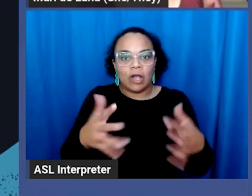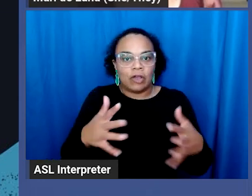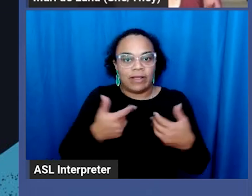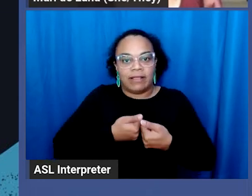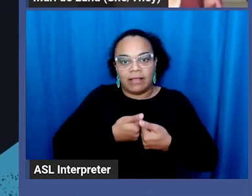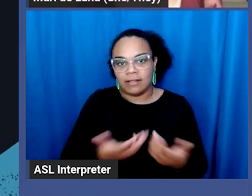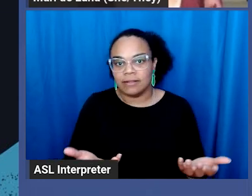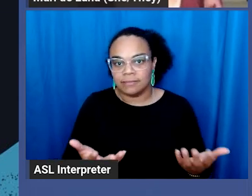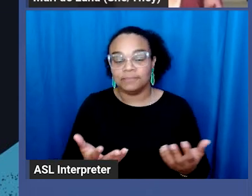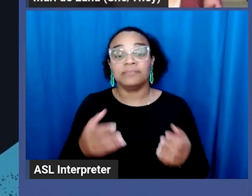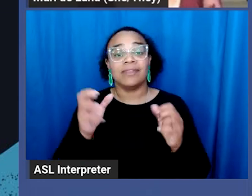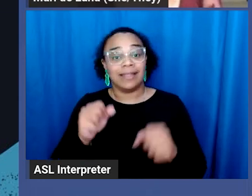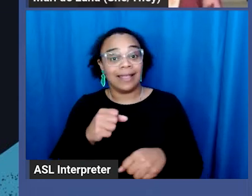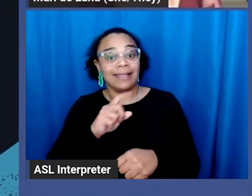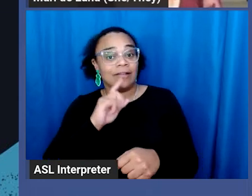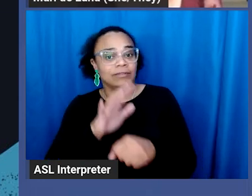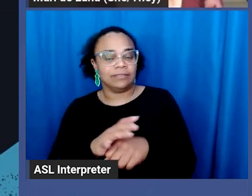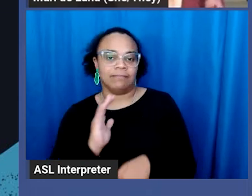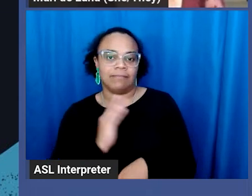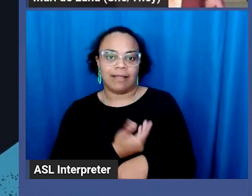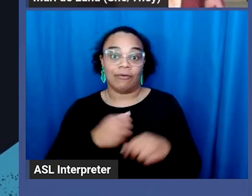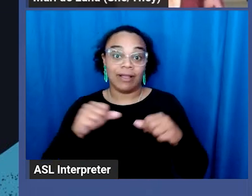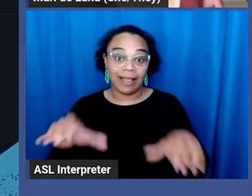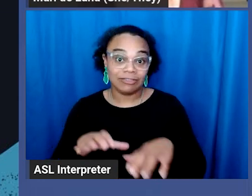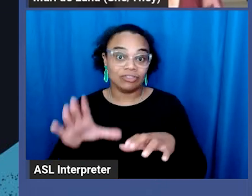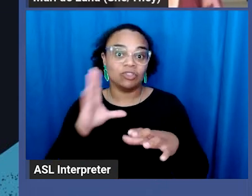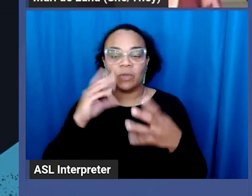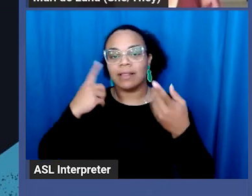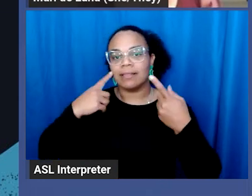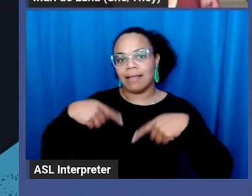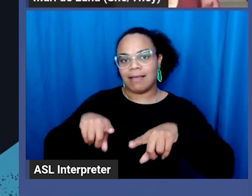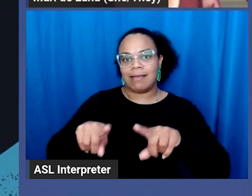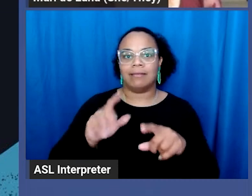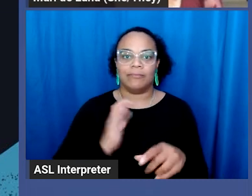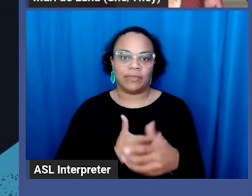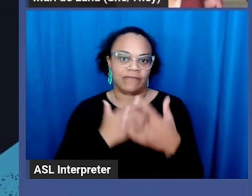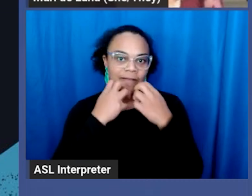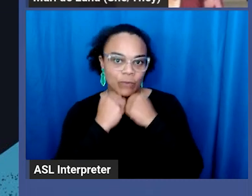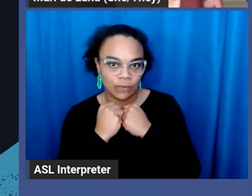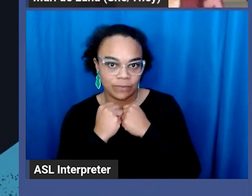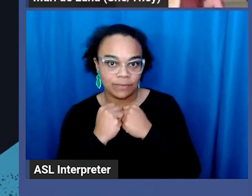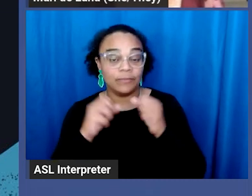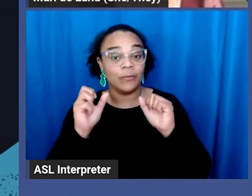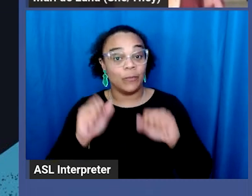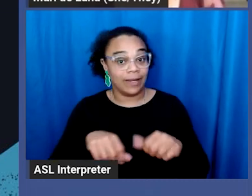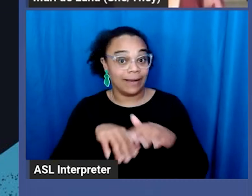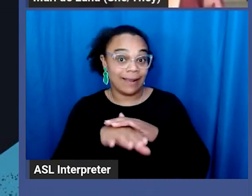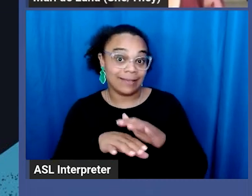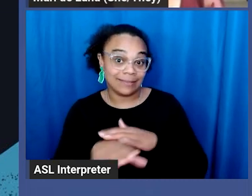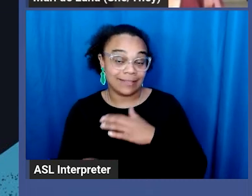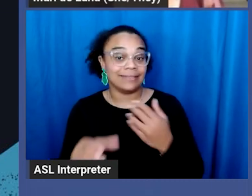ensure that our actions are fully aligned to our values and we can access agency